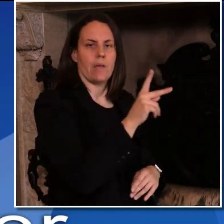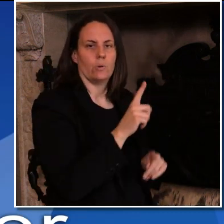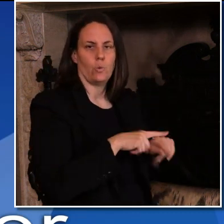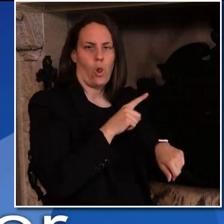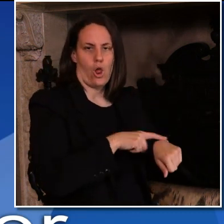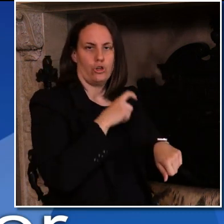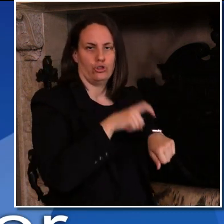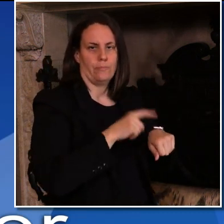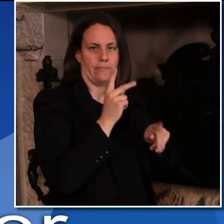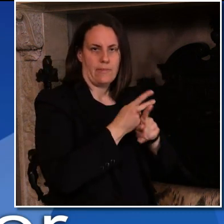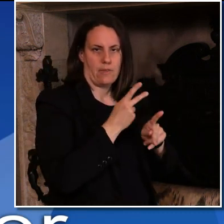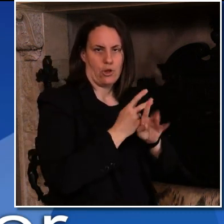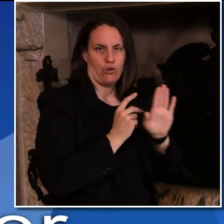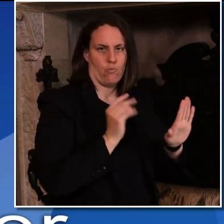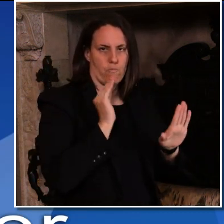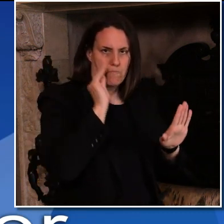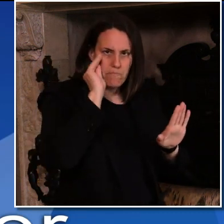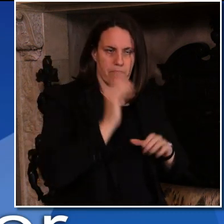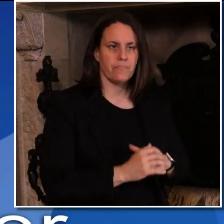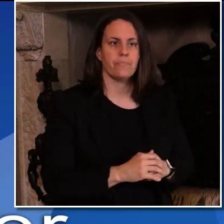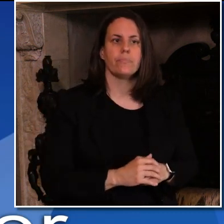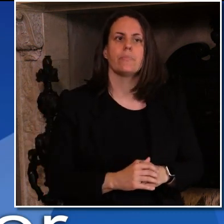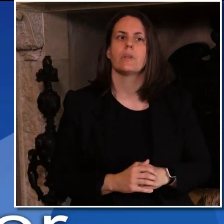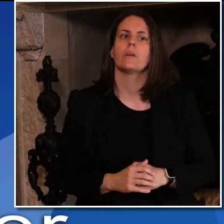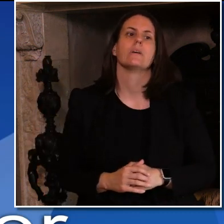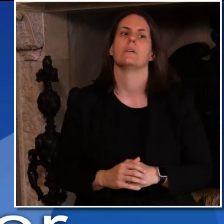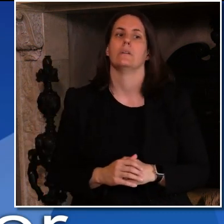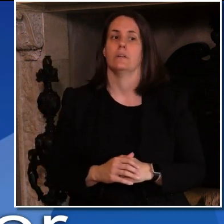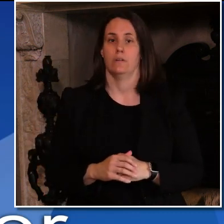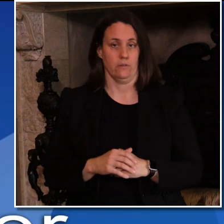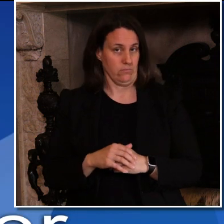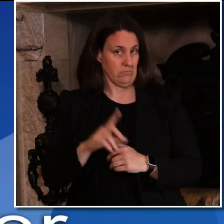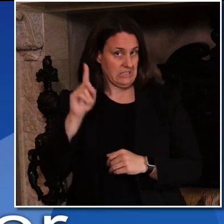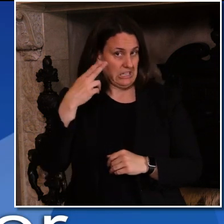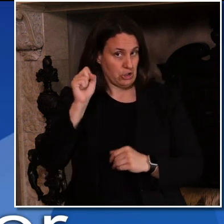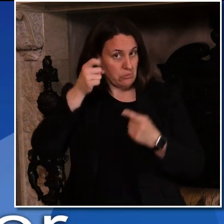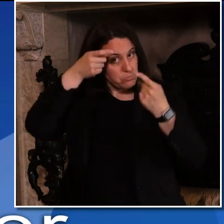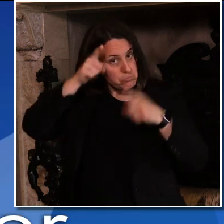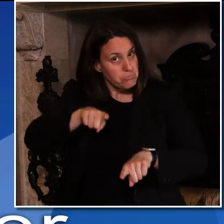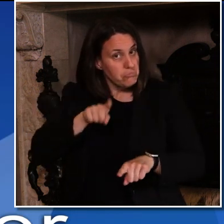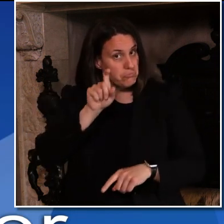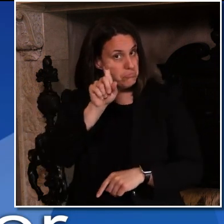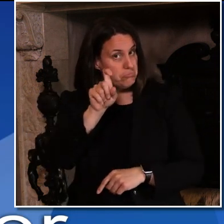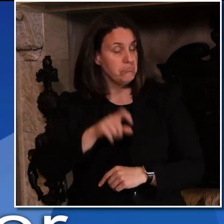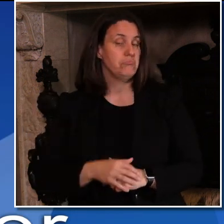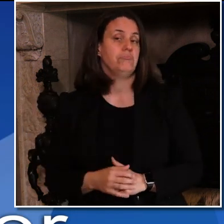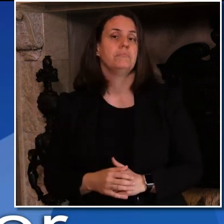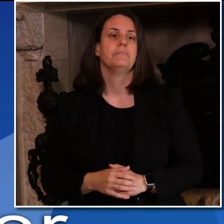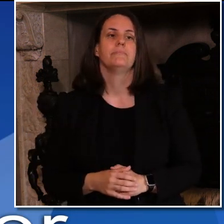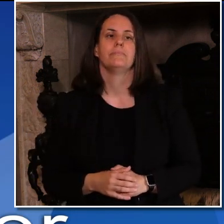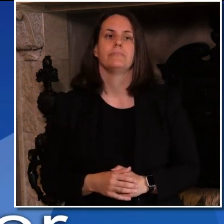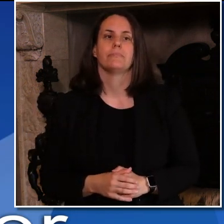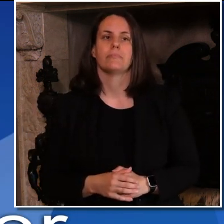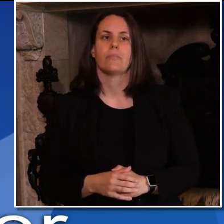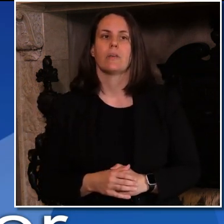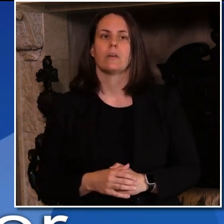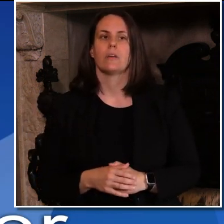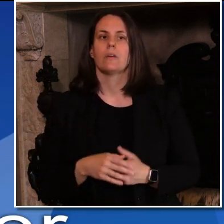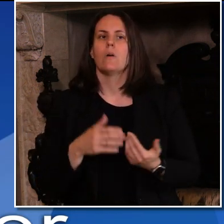something the department supports? And have you had any concerns about that transfer process